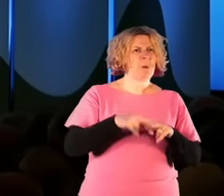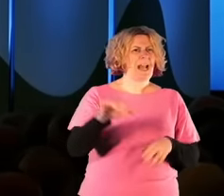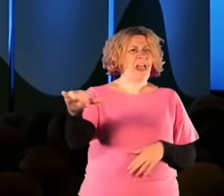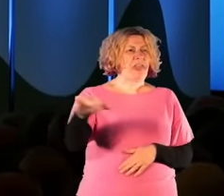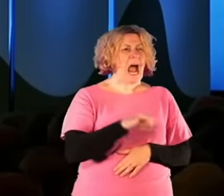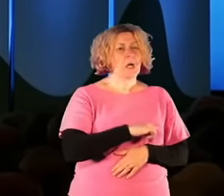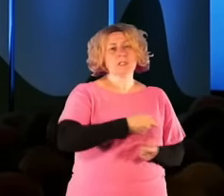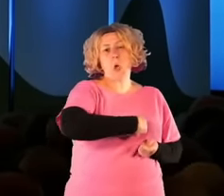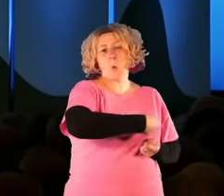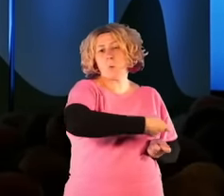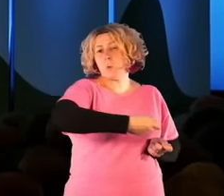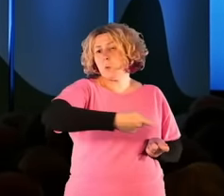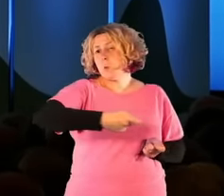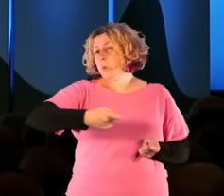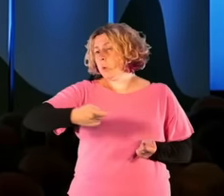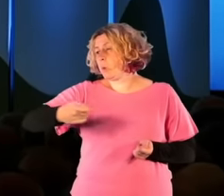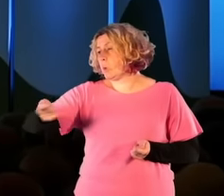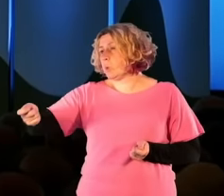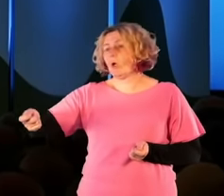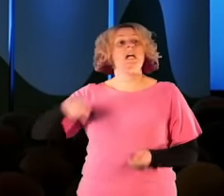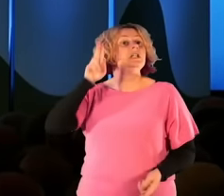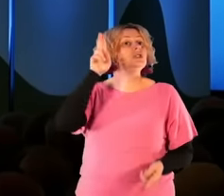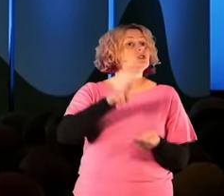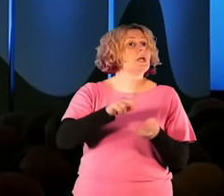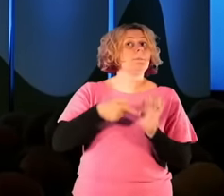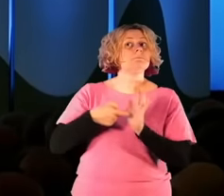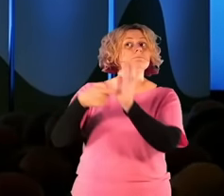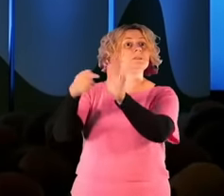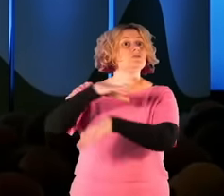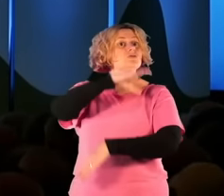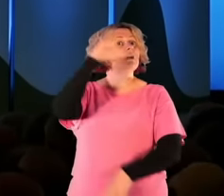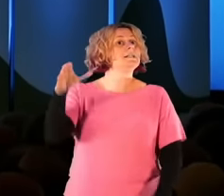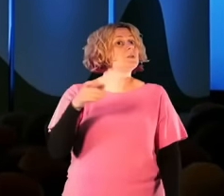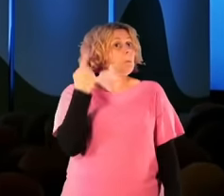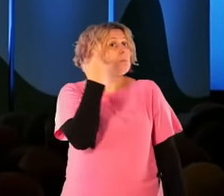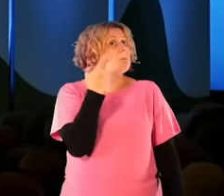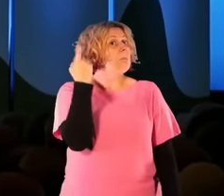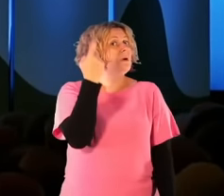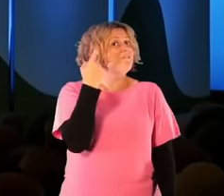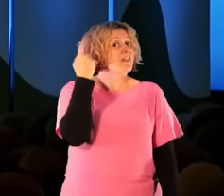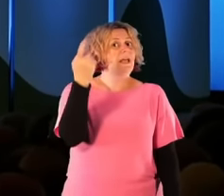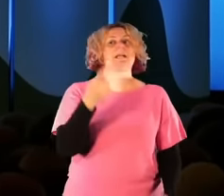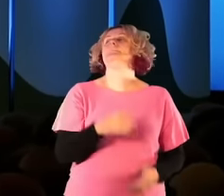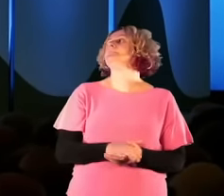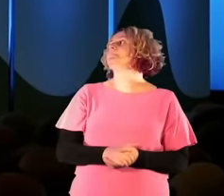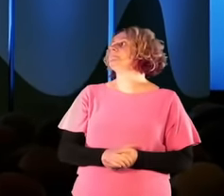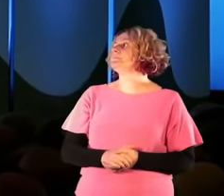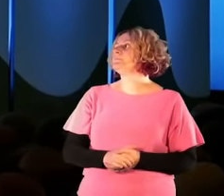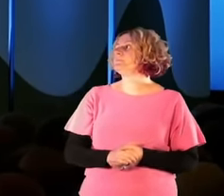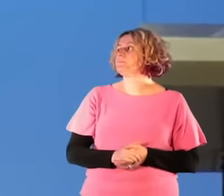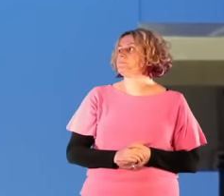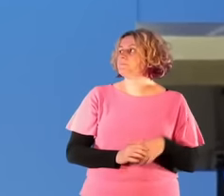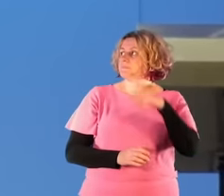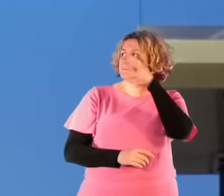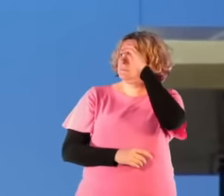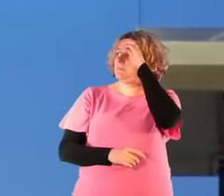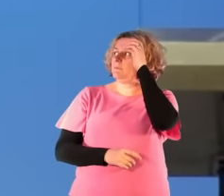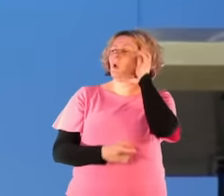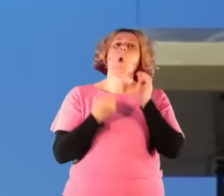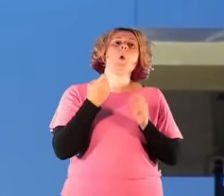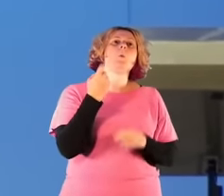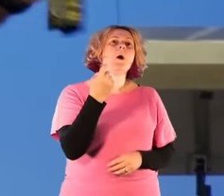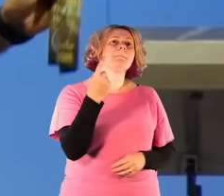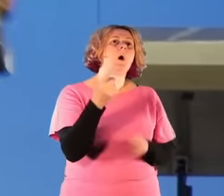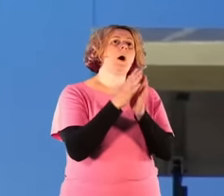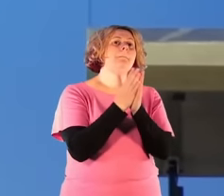cost, but present them Christ? I'll leave it with you, see what you can do, and see how you can get it out. Now, tonight, we've got one last book I want you to